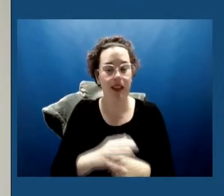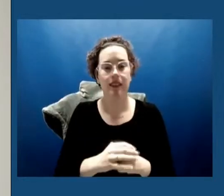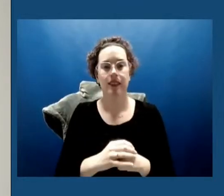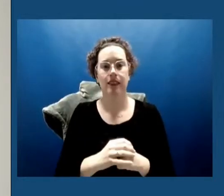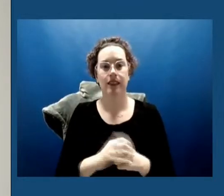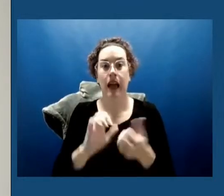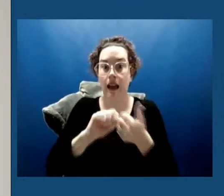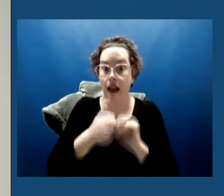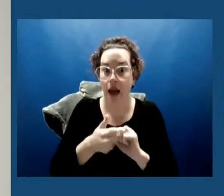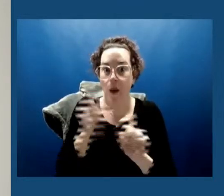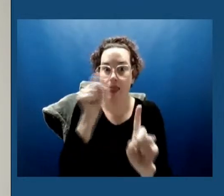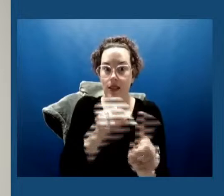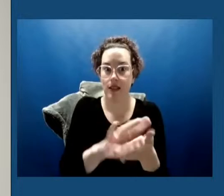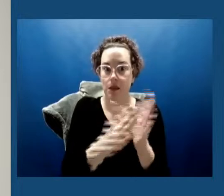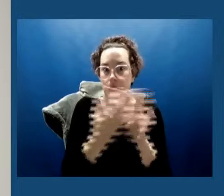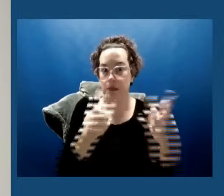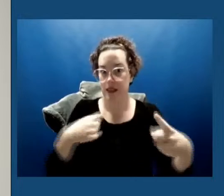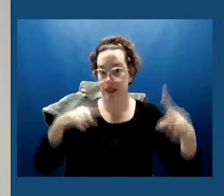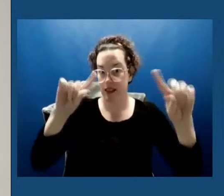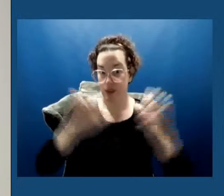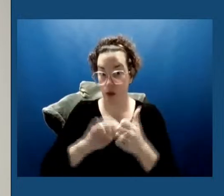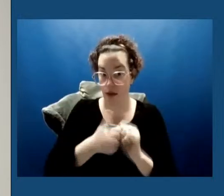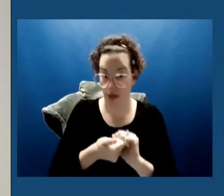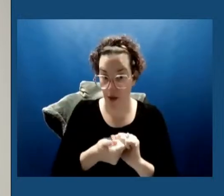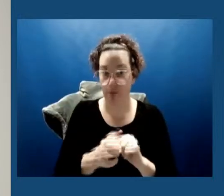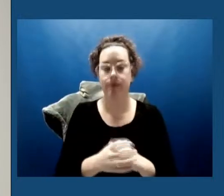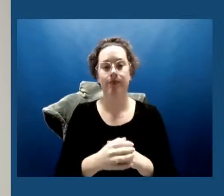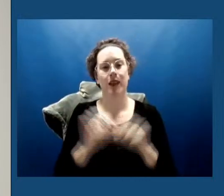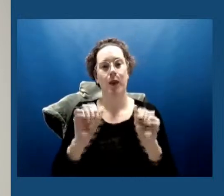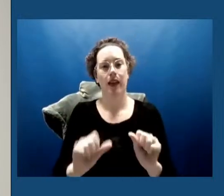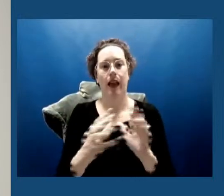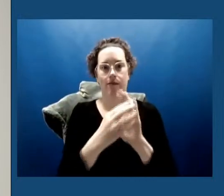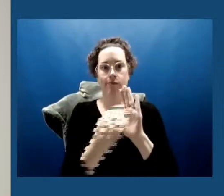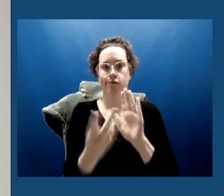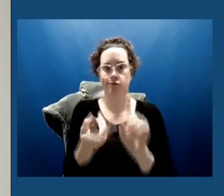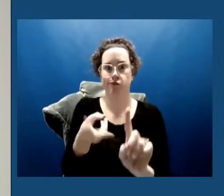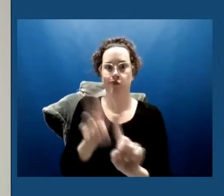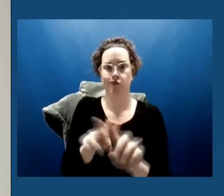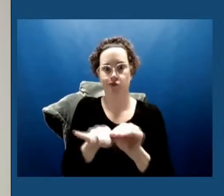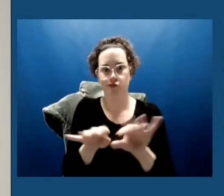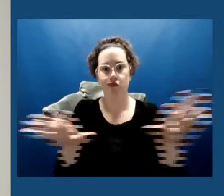this successful so that we can replicate it. That is the key.